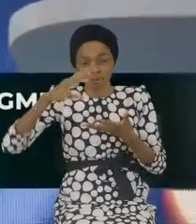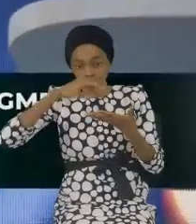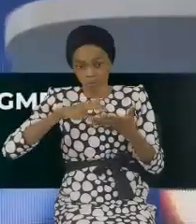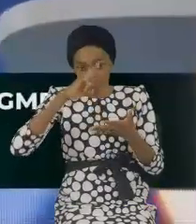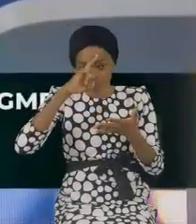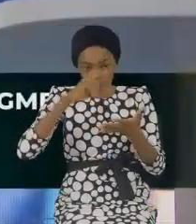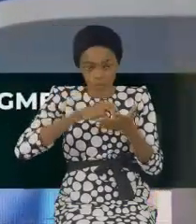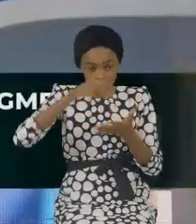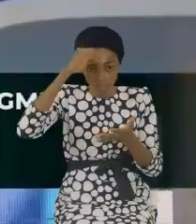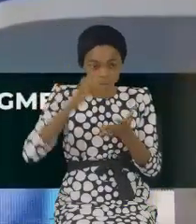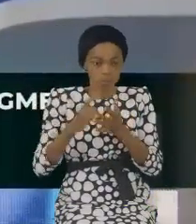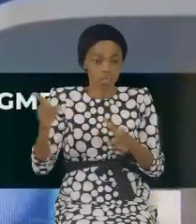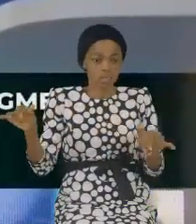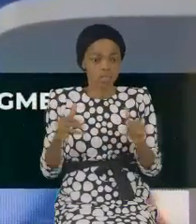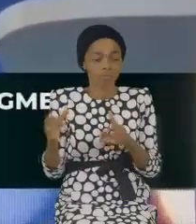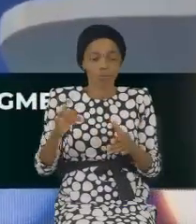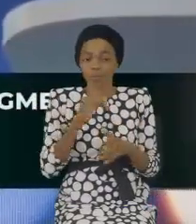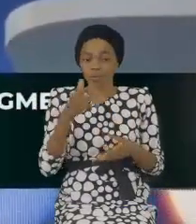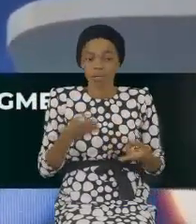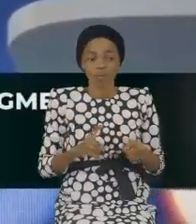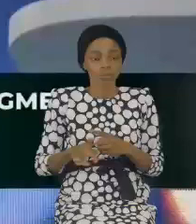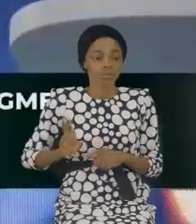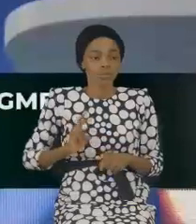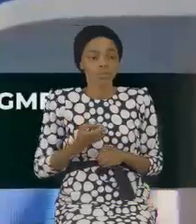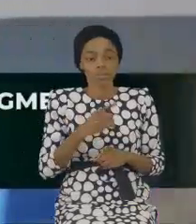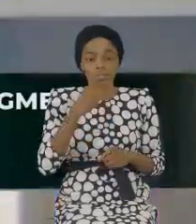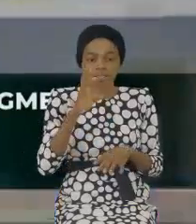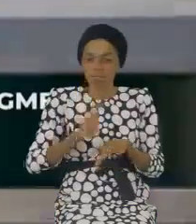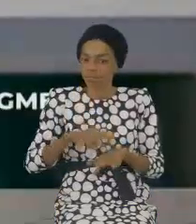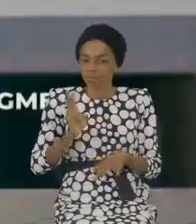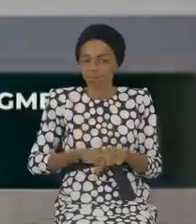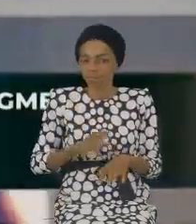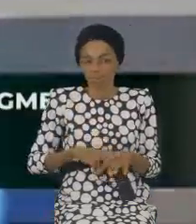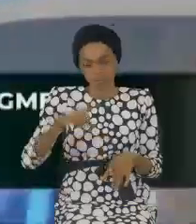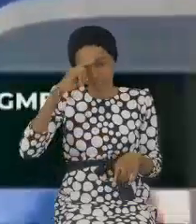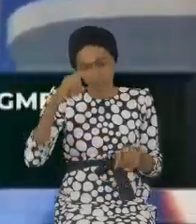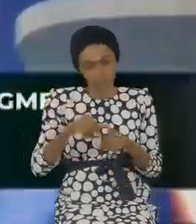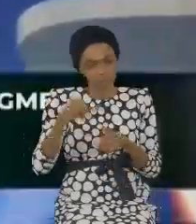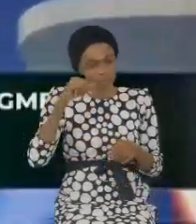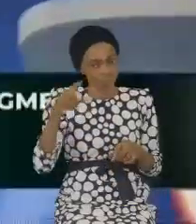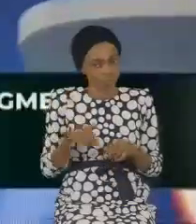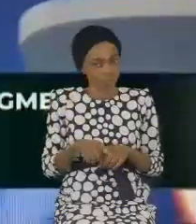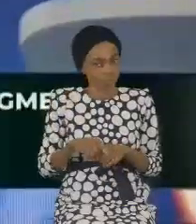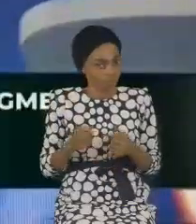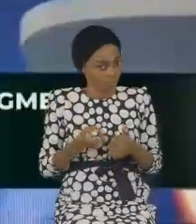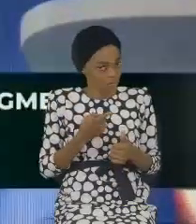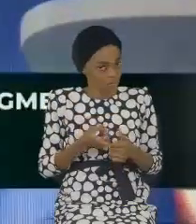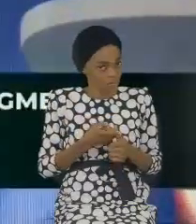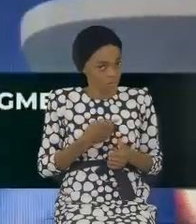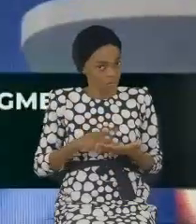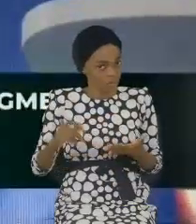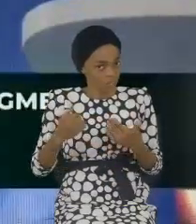Hebrews chapter 3, verse 12, take heed, brethren. These are brethren now. The first part has taken